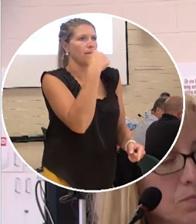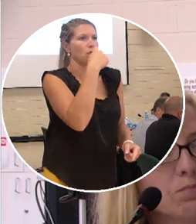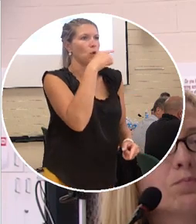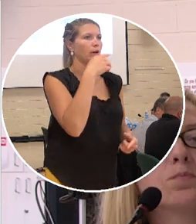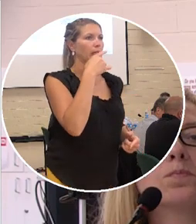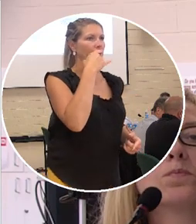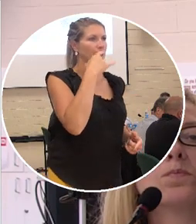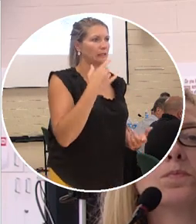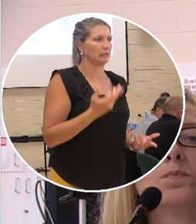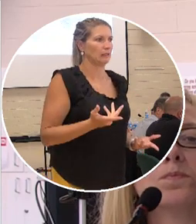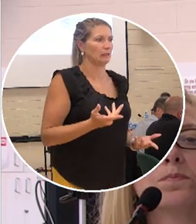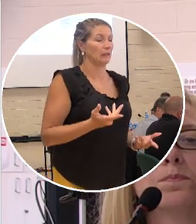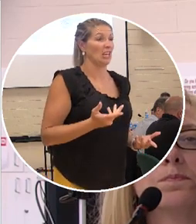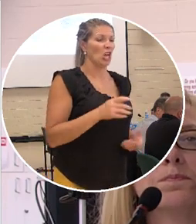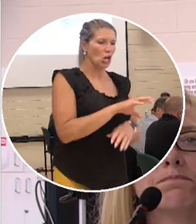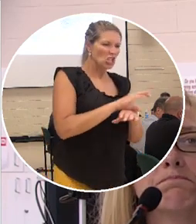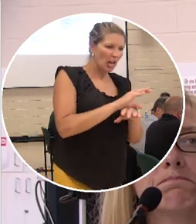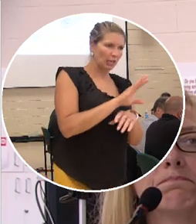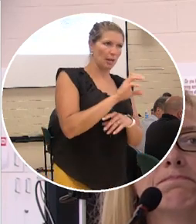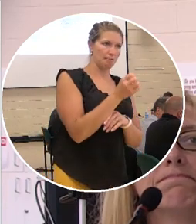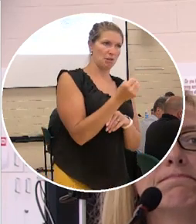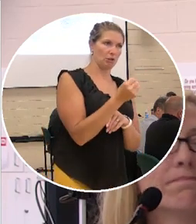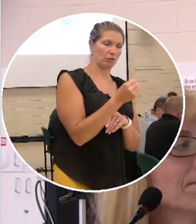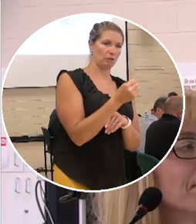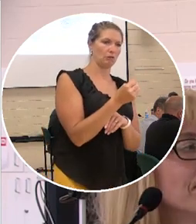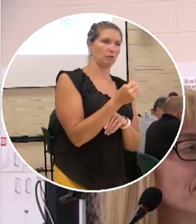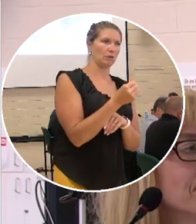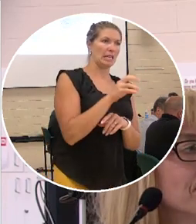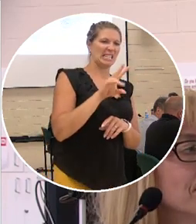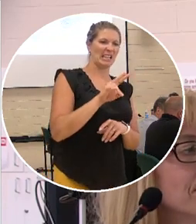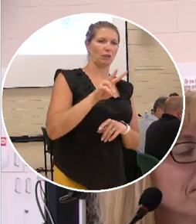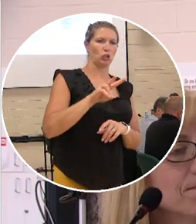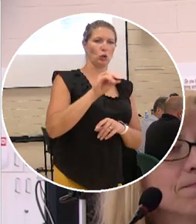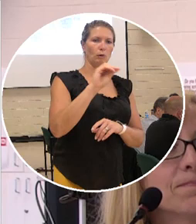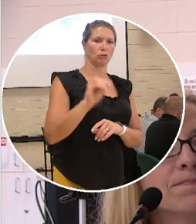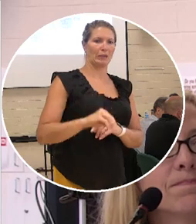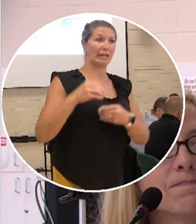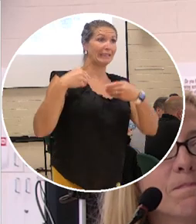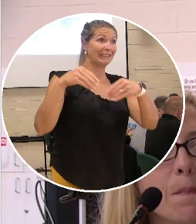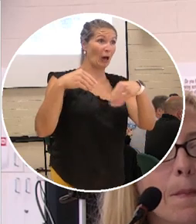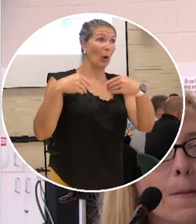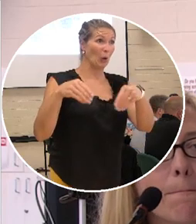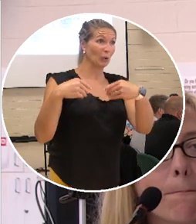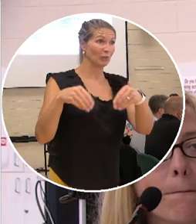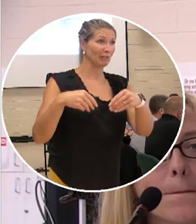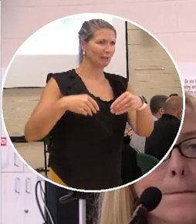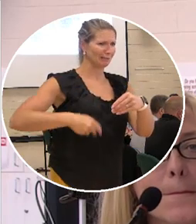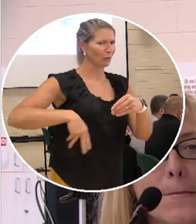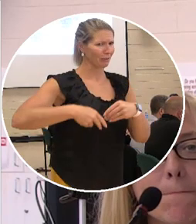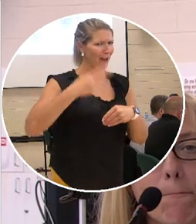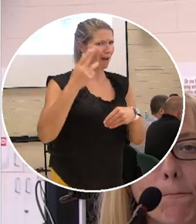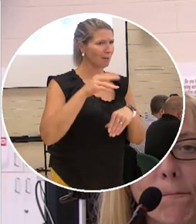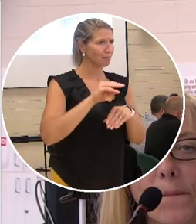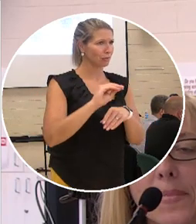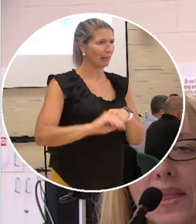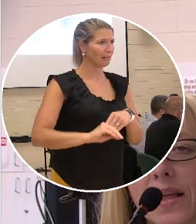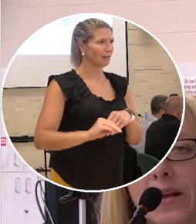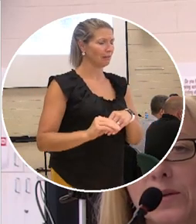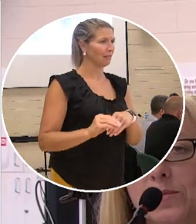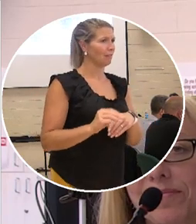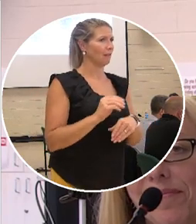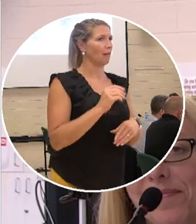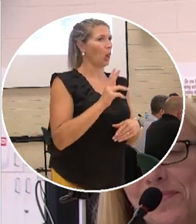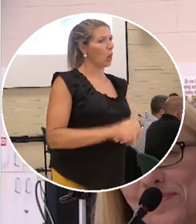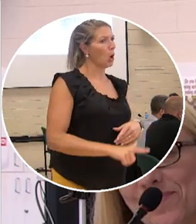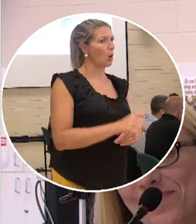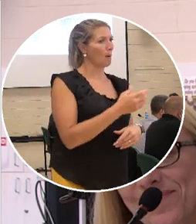sales. That's what was discussed in both our meetings. Anybody with any questions on, there's no motion required for this, of course,